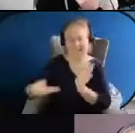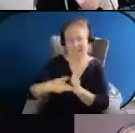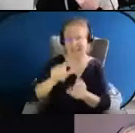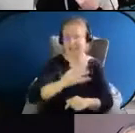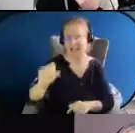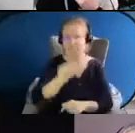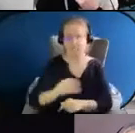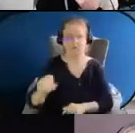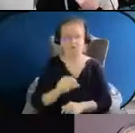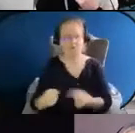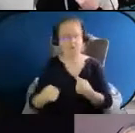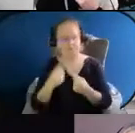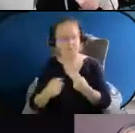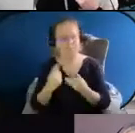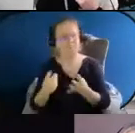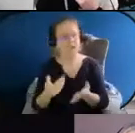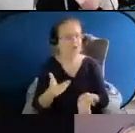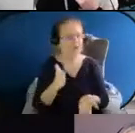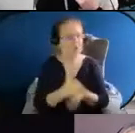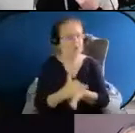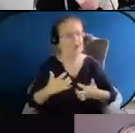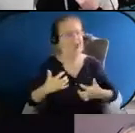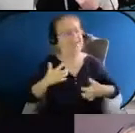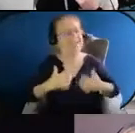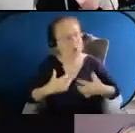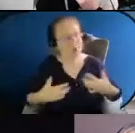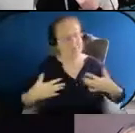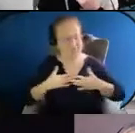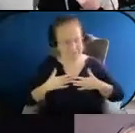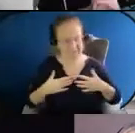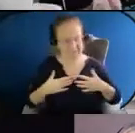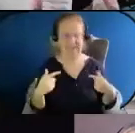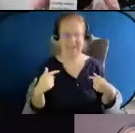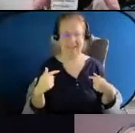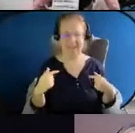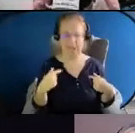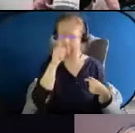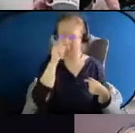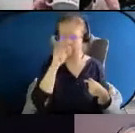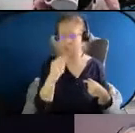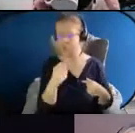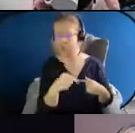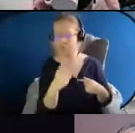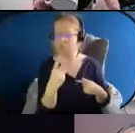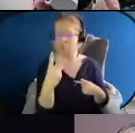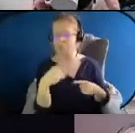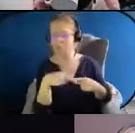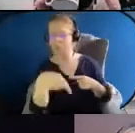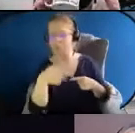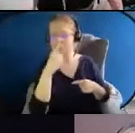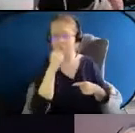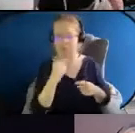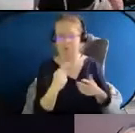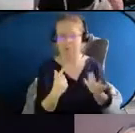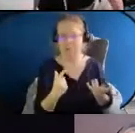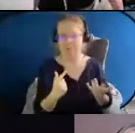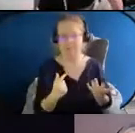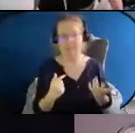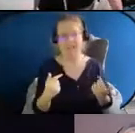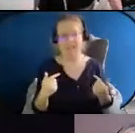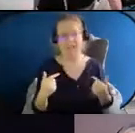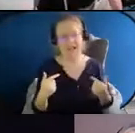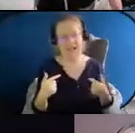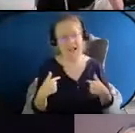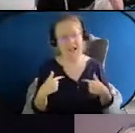value of this. And so it's extremely exciting to me. And I certainly think it's within our grasp. It's got to become, it does have to become our default.